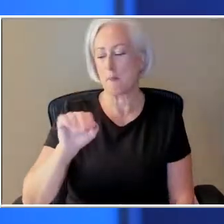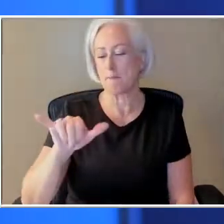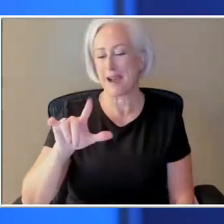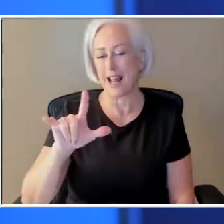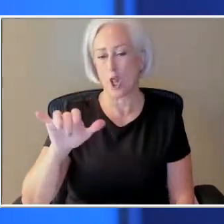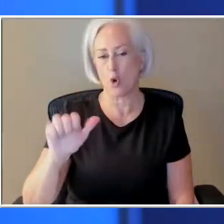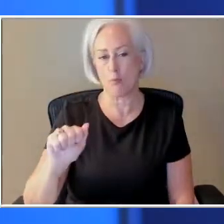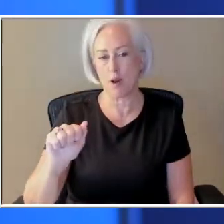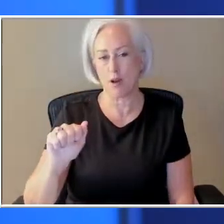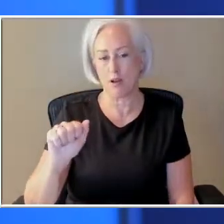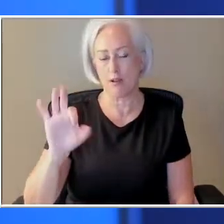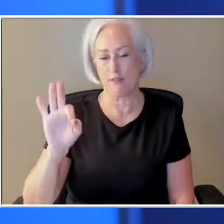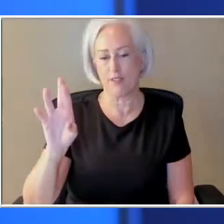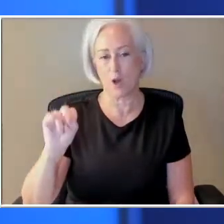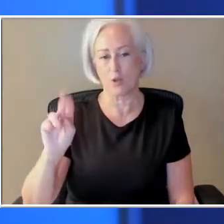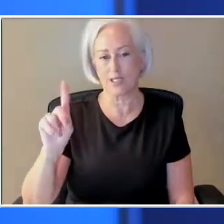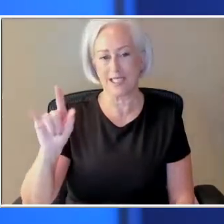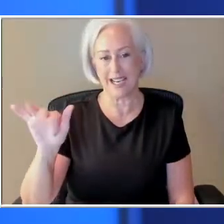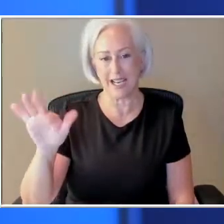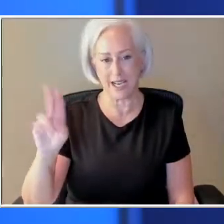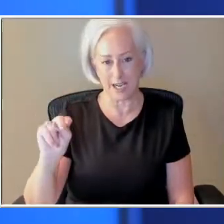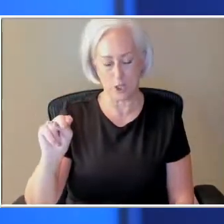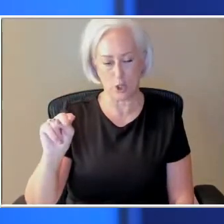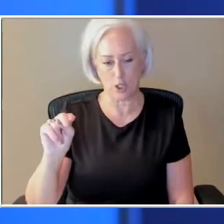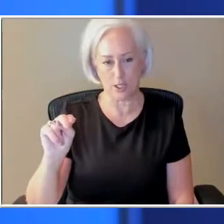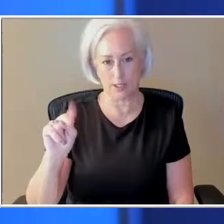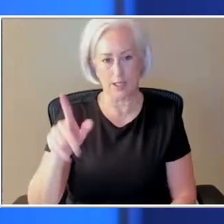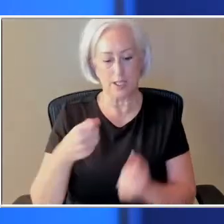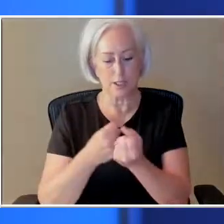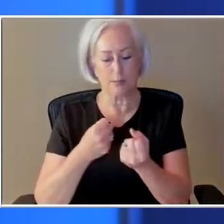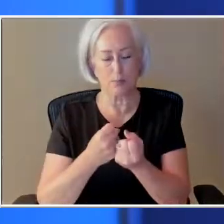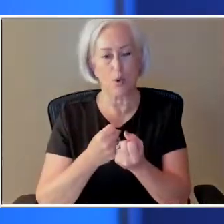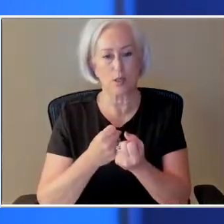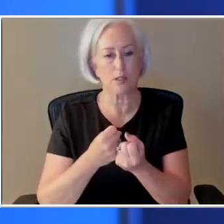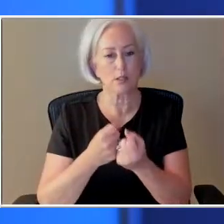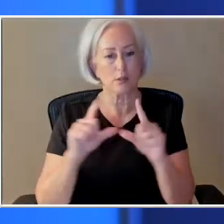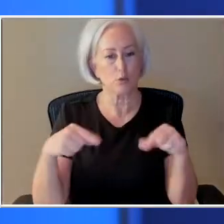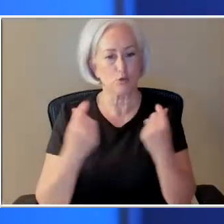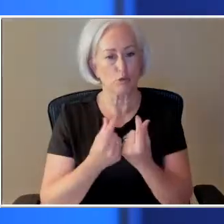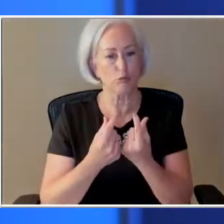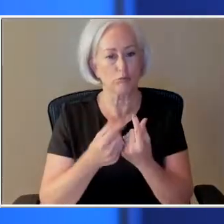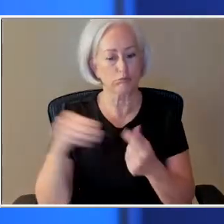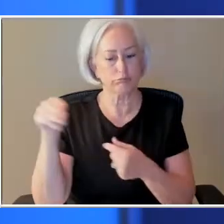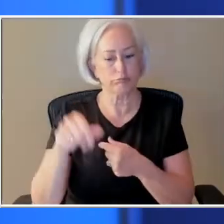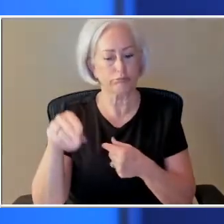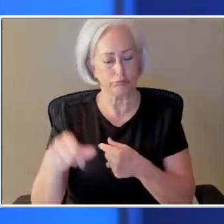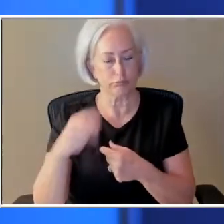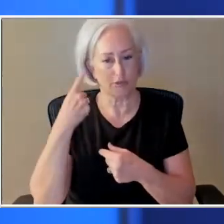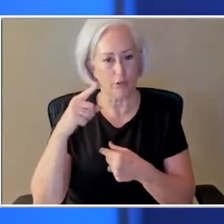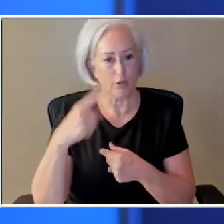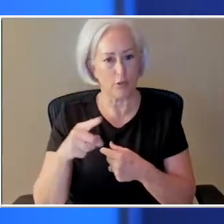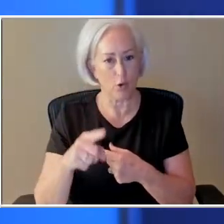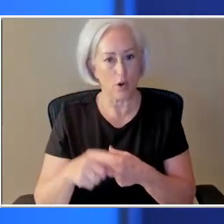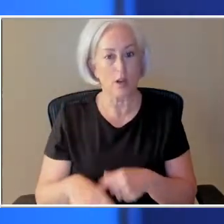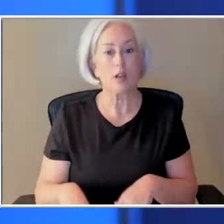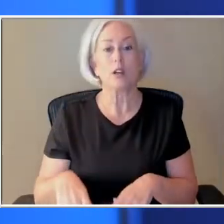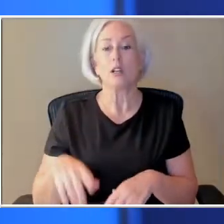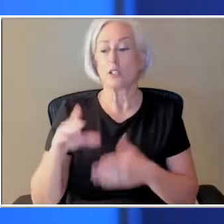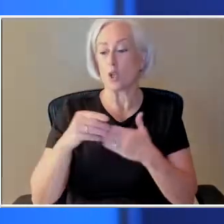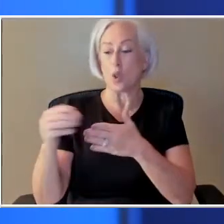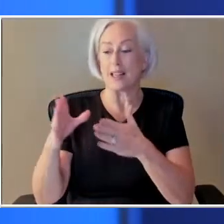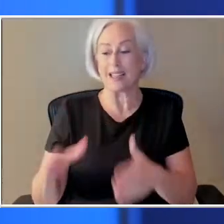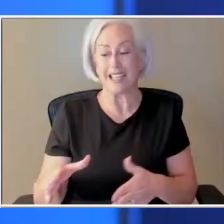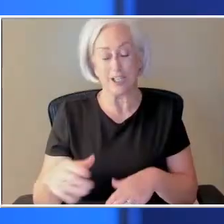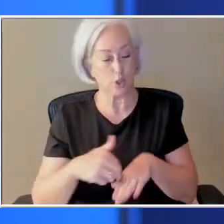sponsored, sponsors our support group. And I would get referrals, from the leaders in the group who said, hey Lou,